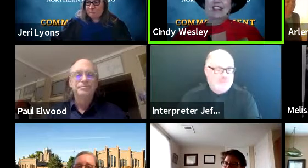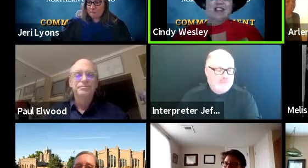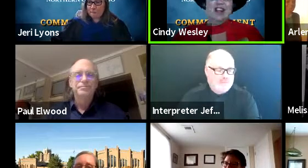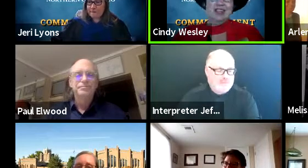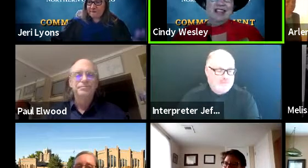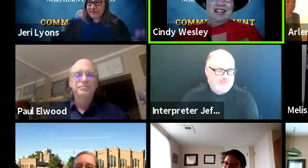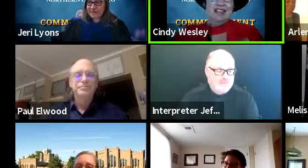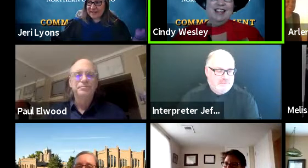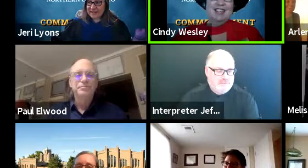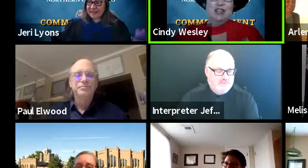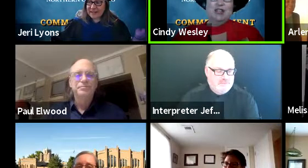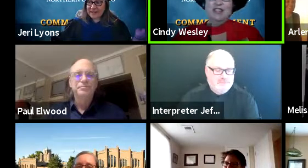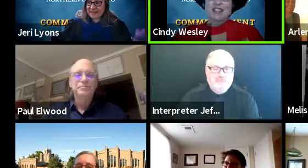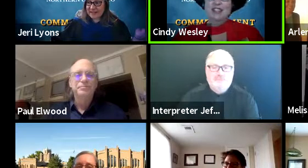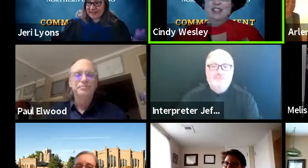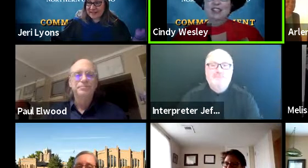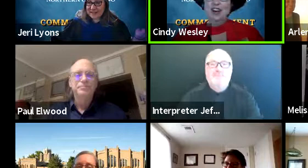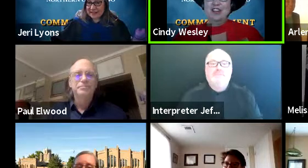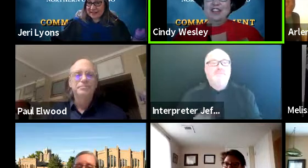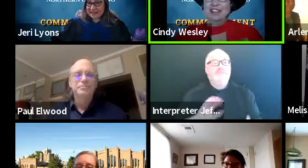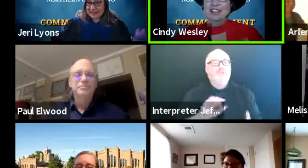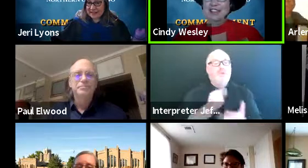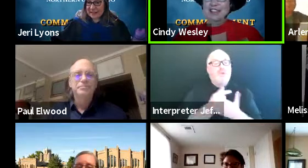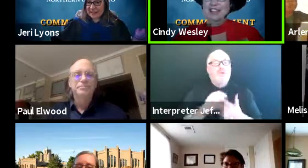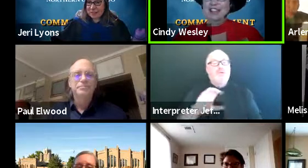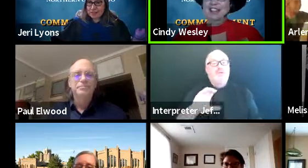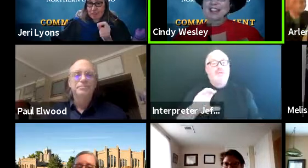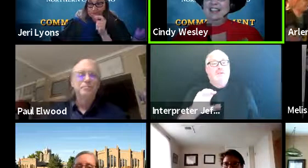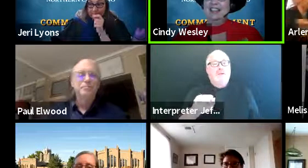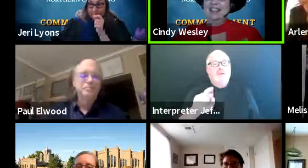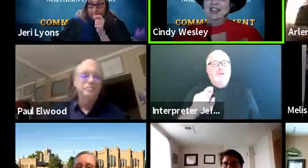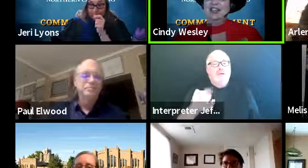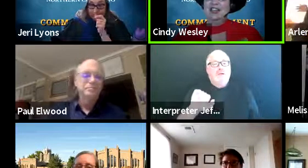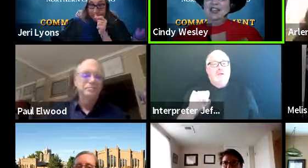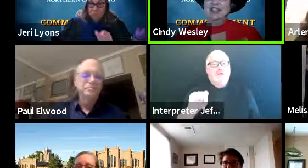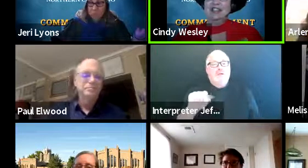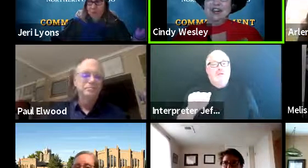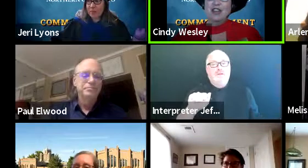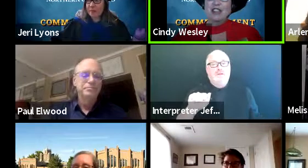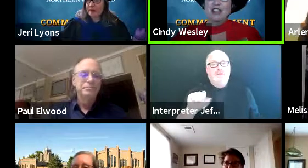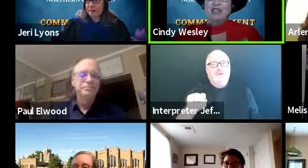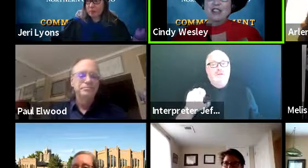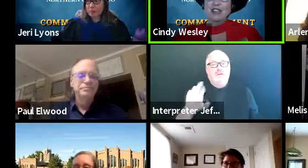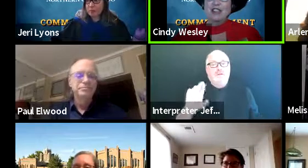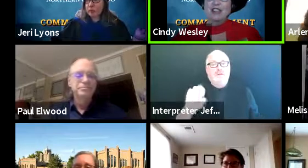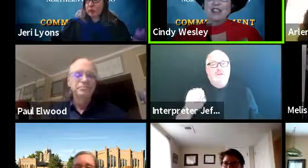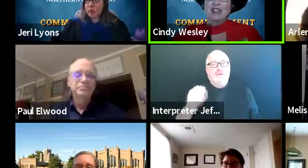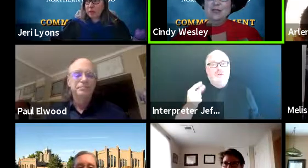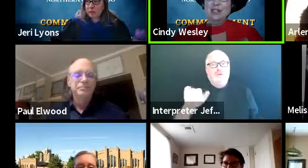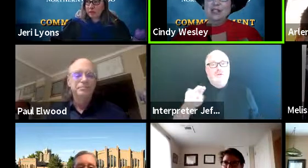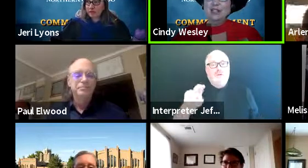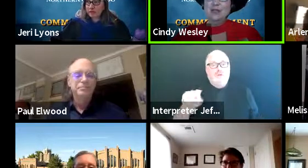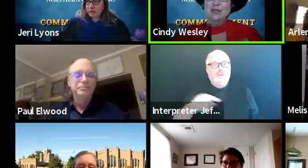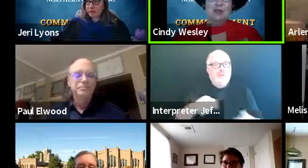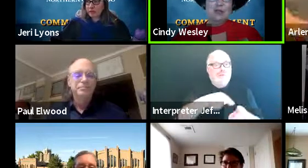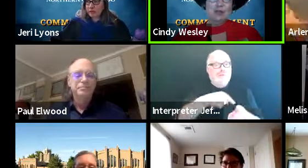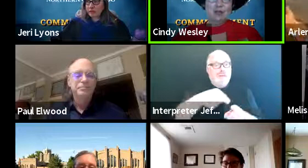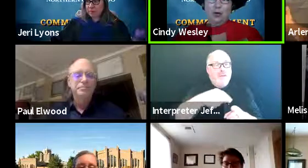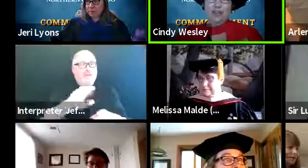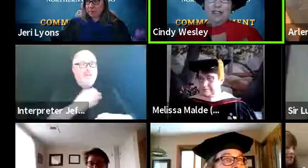Our next graduate is Carissa Scroggins. Carissa Scroggins' major is